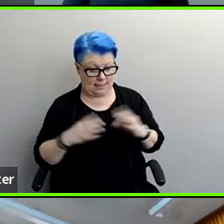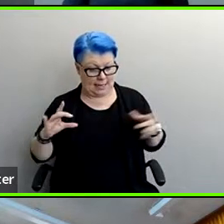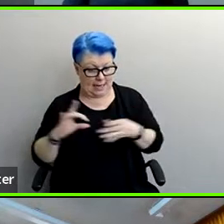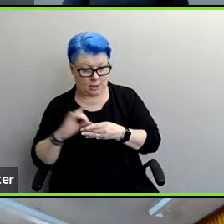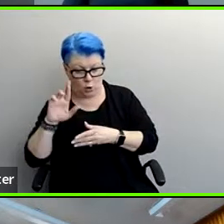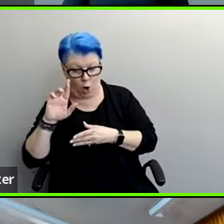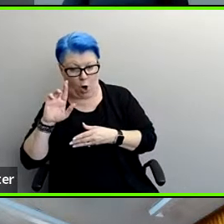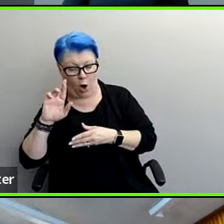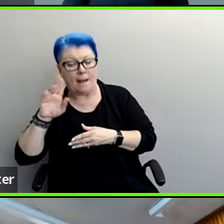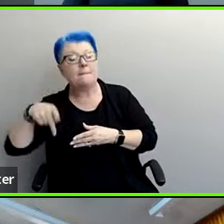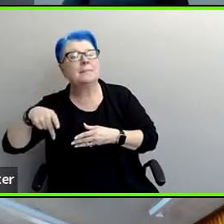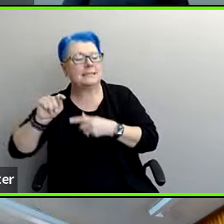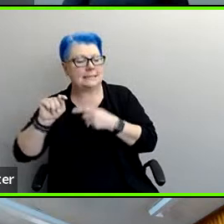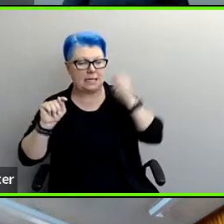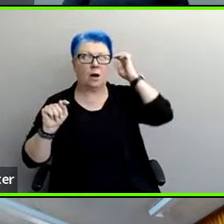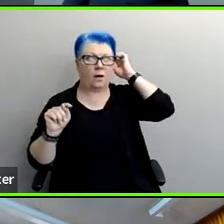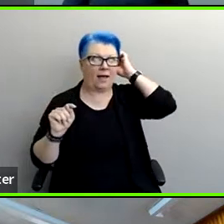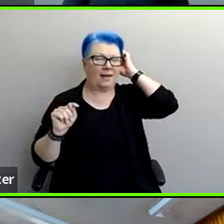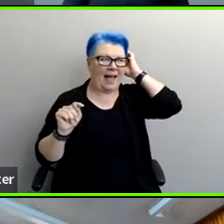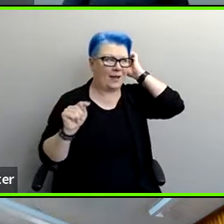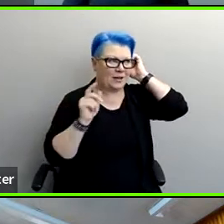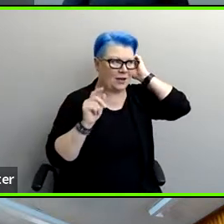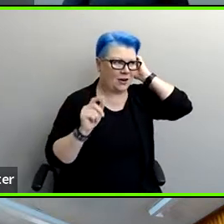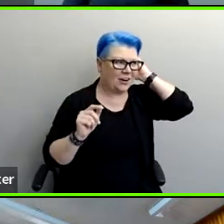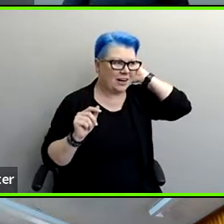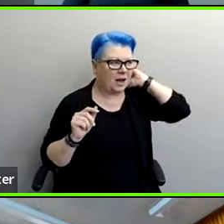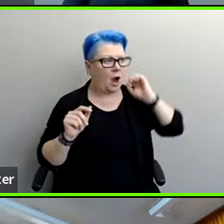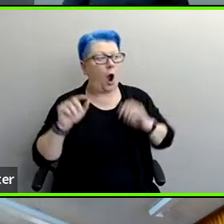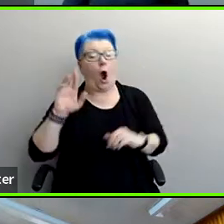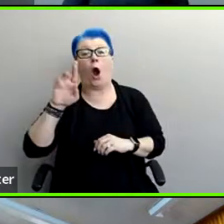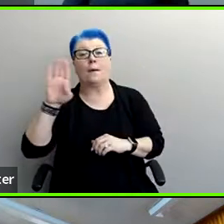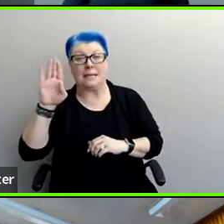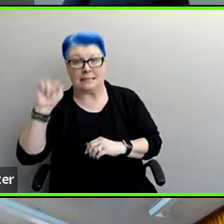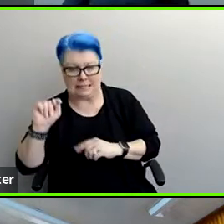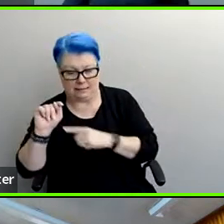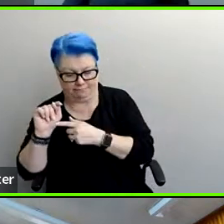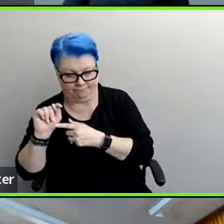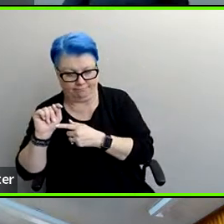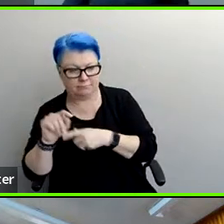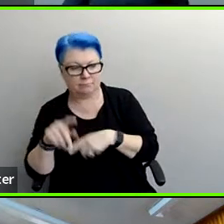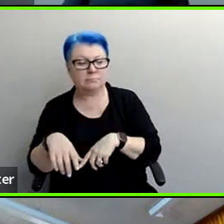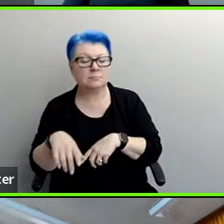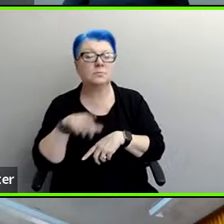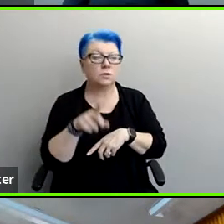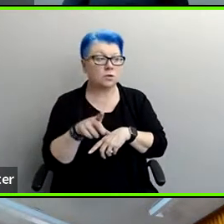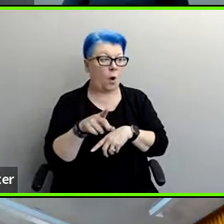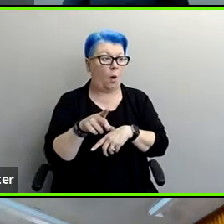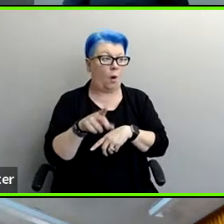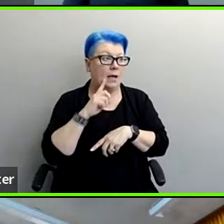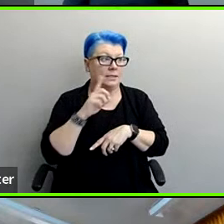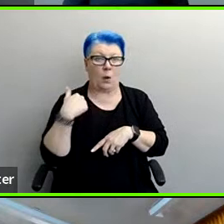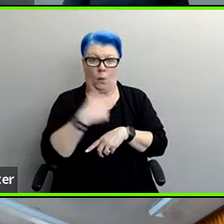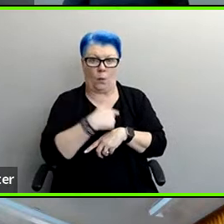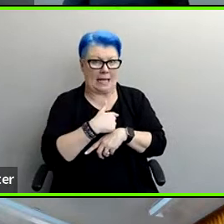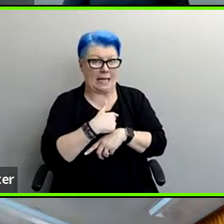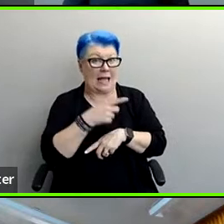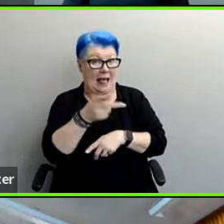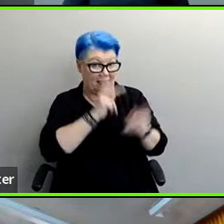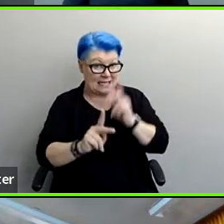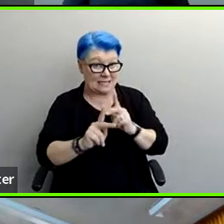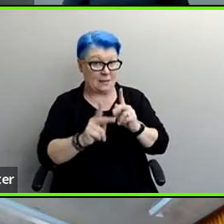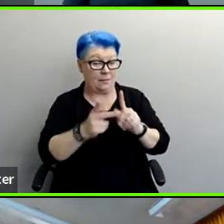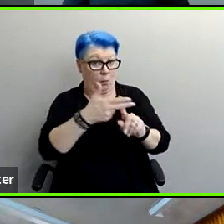RBT positions will first take a look at those adult minutes that are needed, and once we are able to get those individuals established within